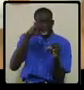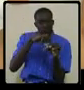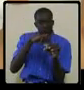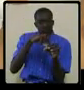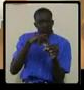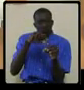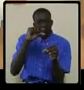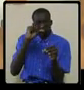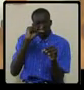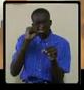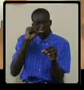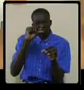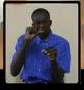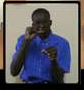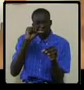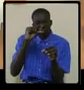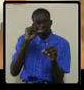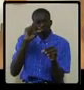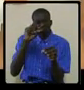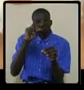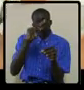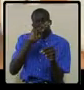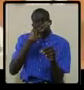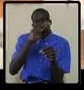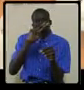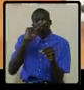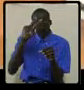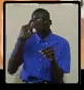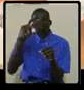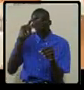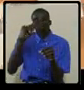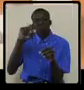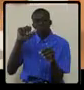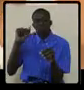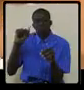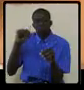sodium in water in a glass container.